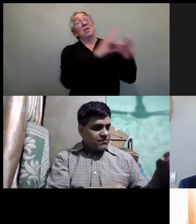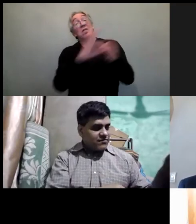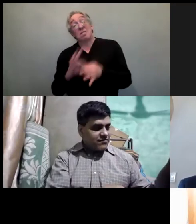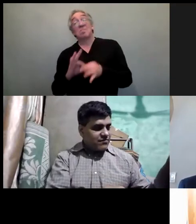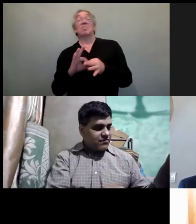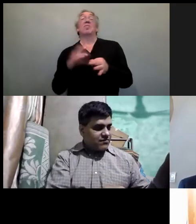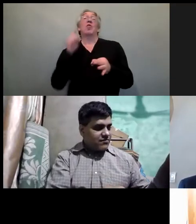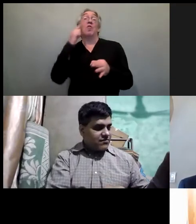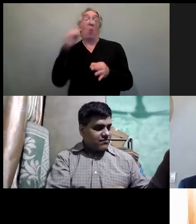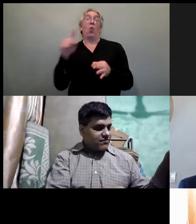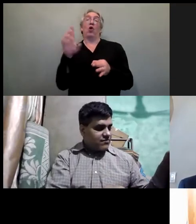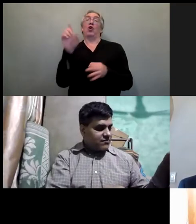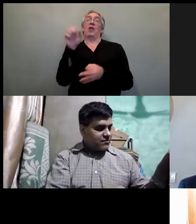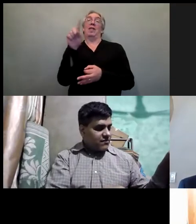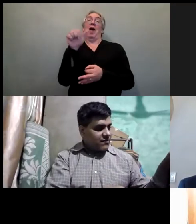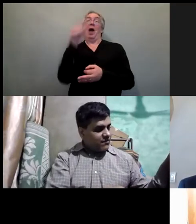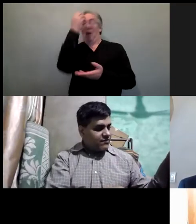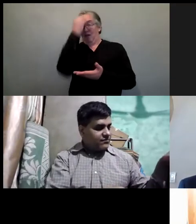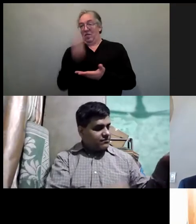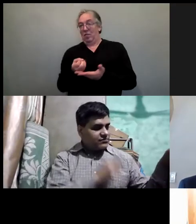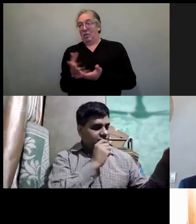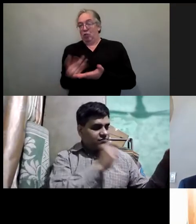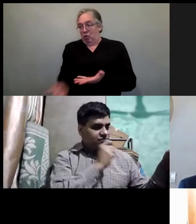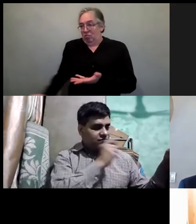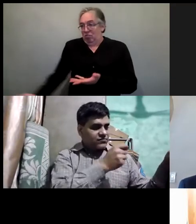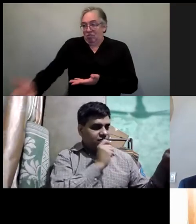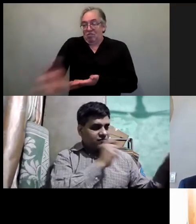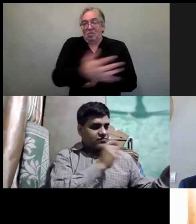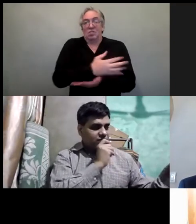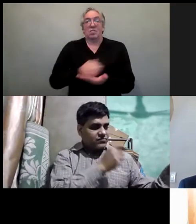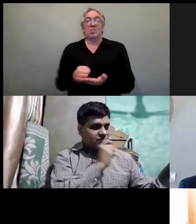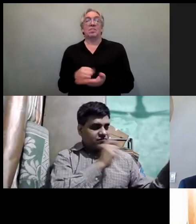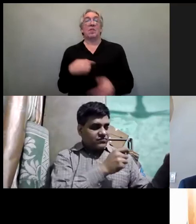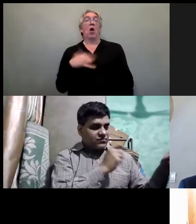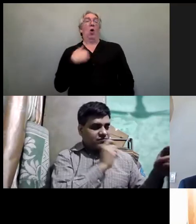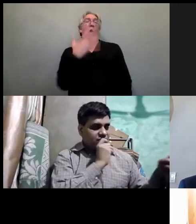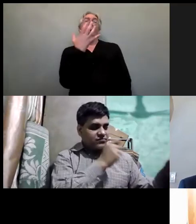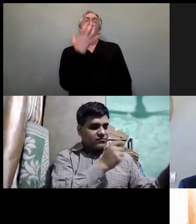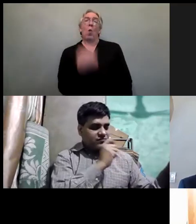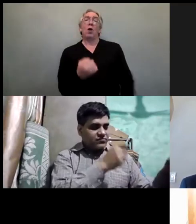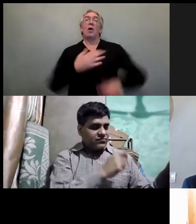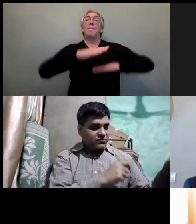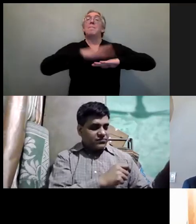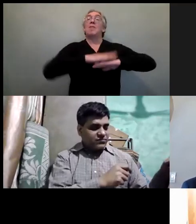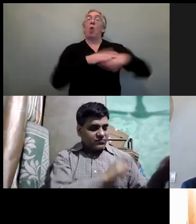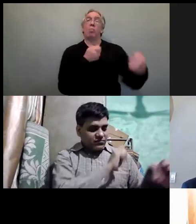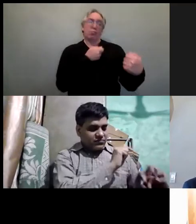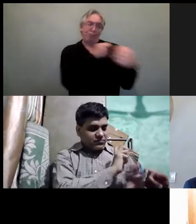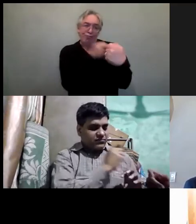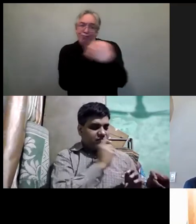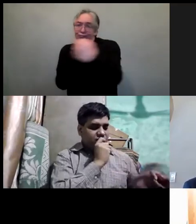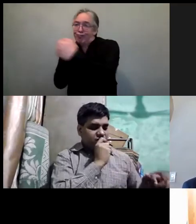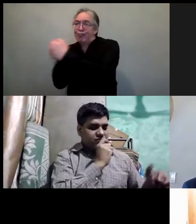We wanted to have features that would meet the needs of different constituencies. And this is where we